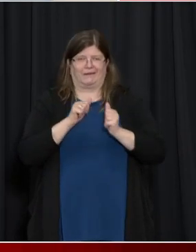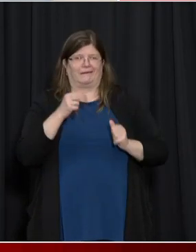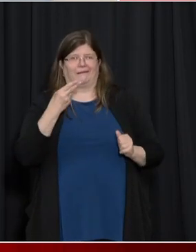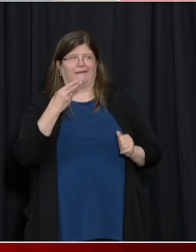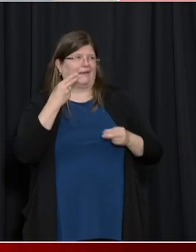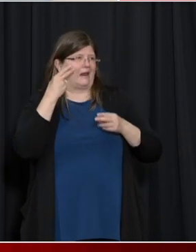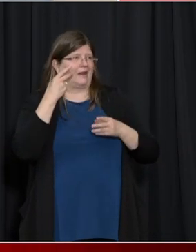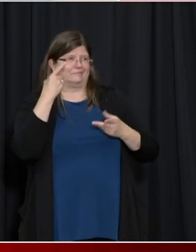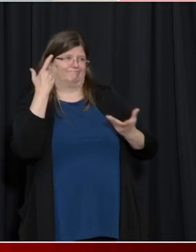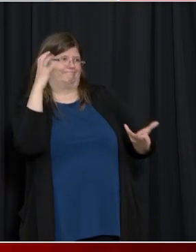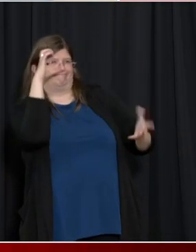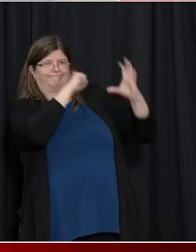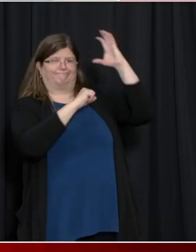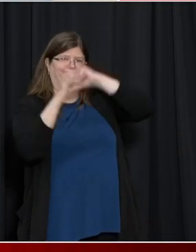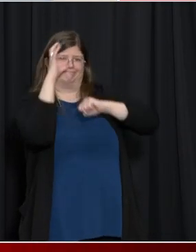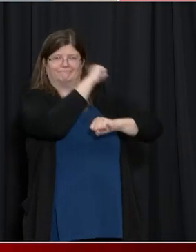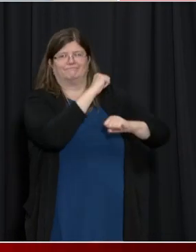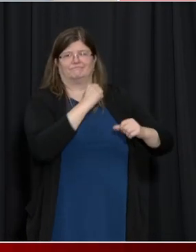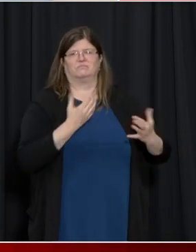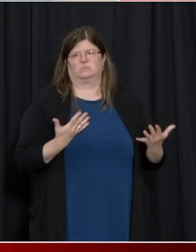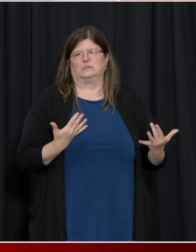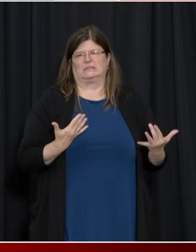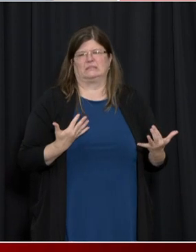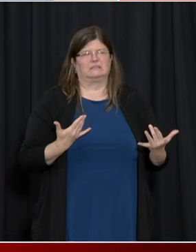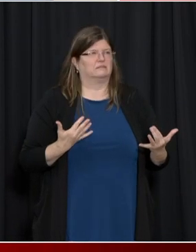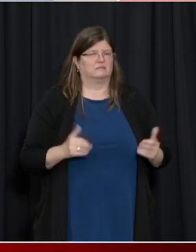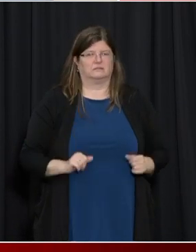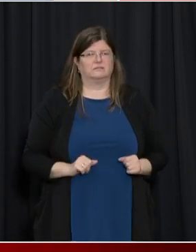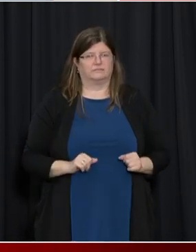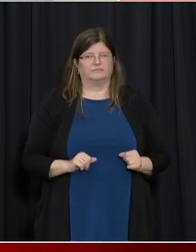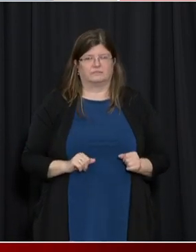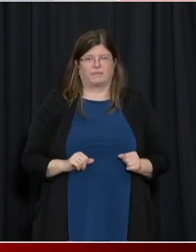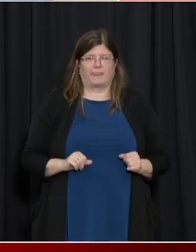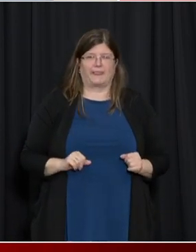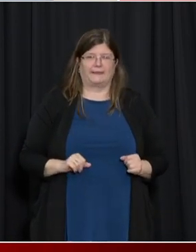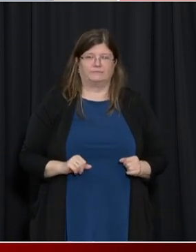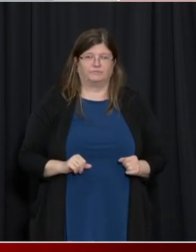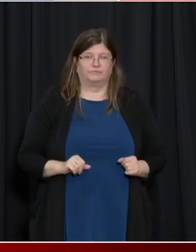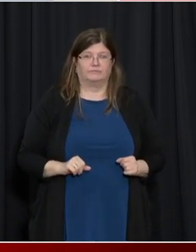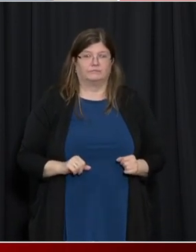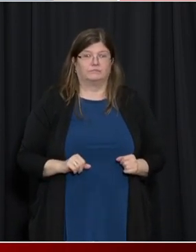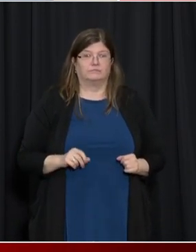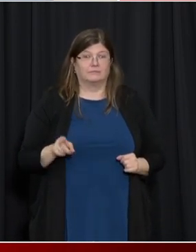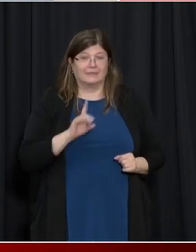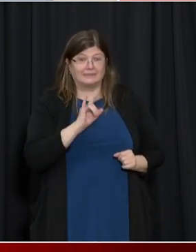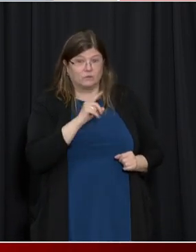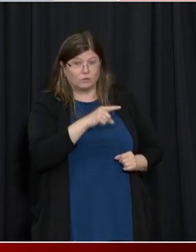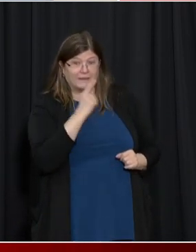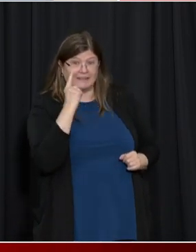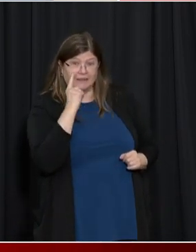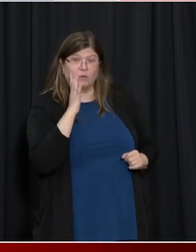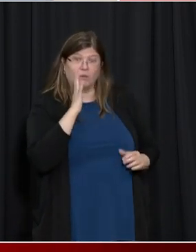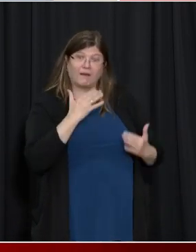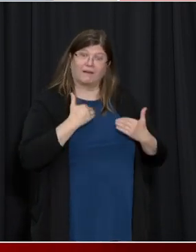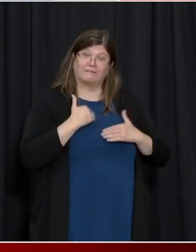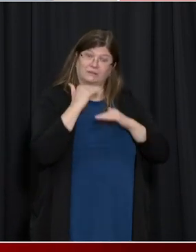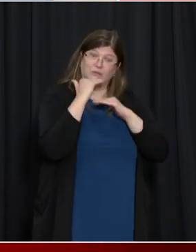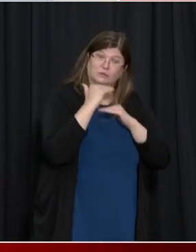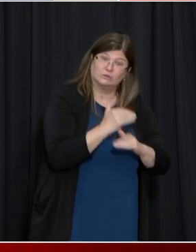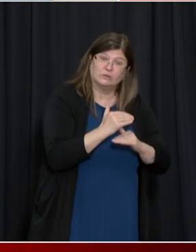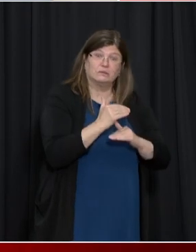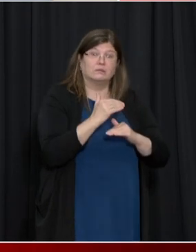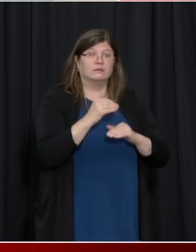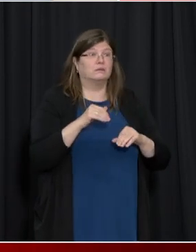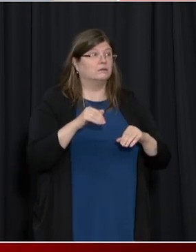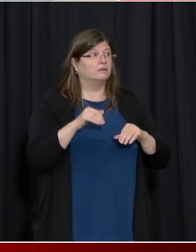Should residents be bracing for the possibility that there's going to be restrictions for well more than a year if it does take 18 months or longer